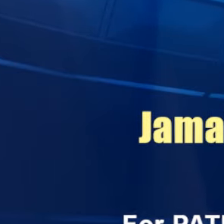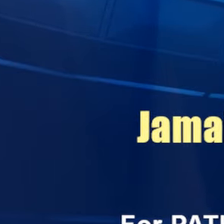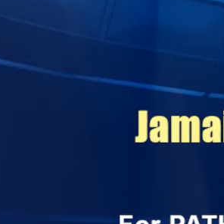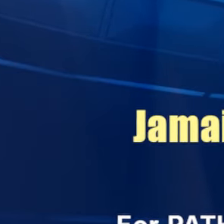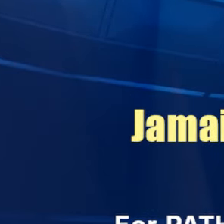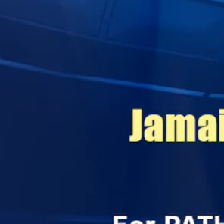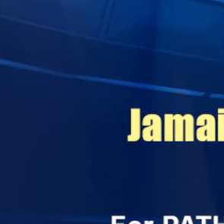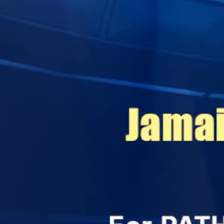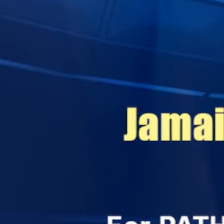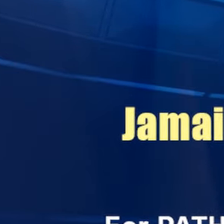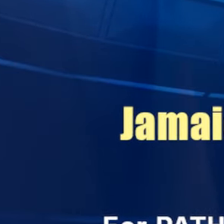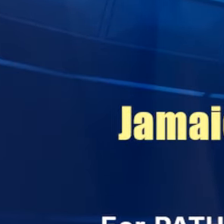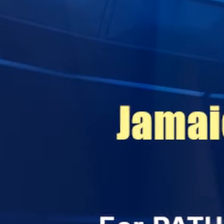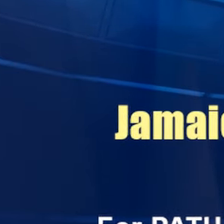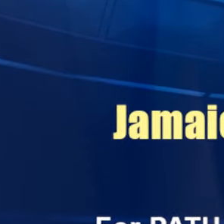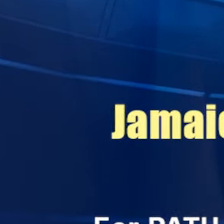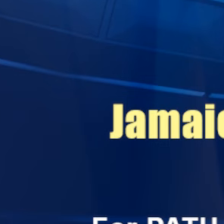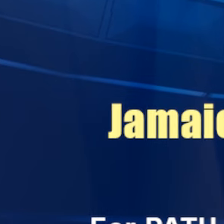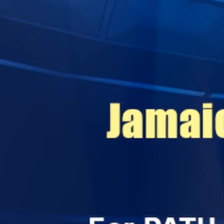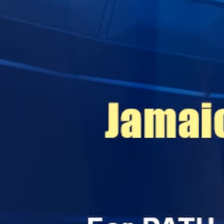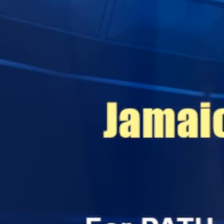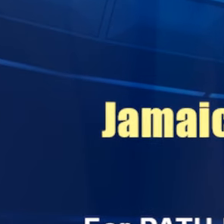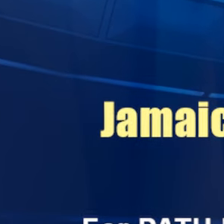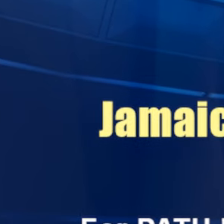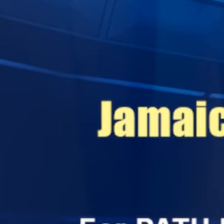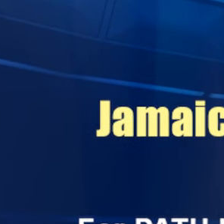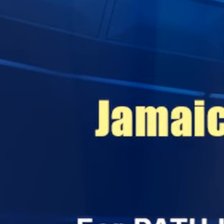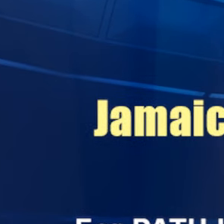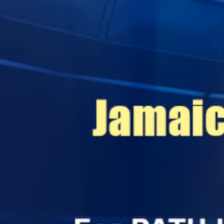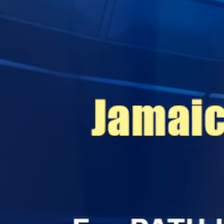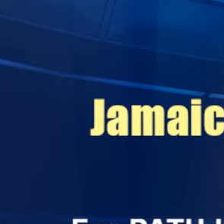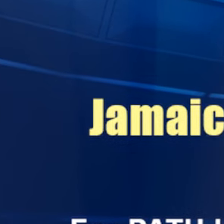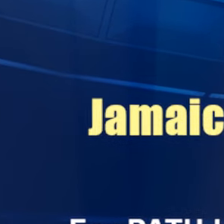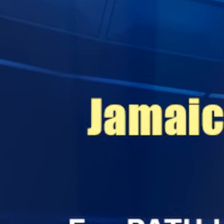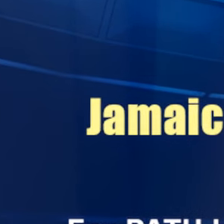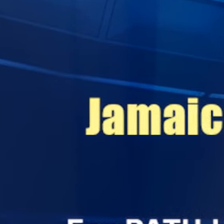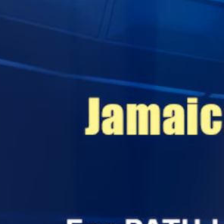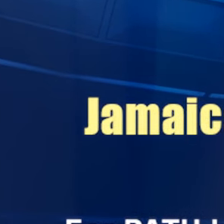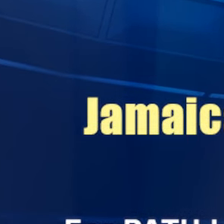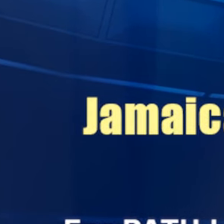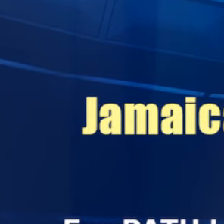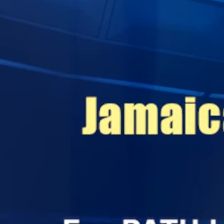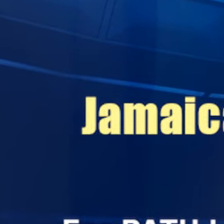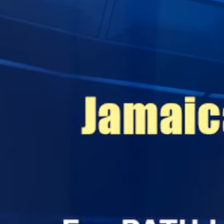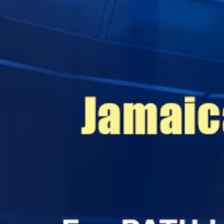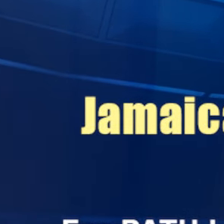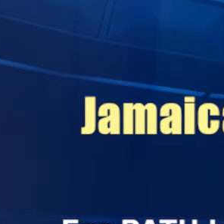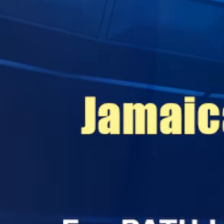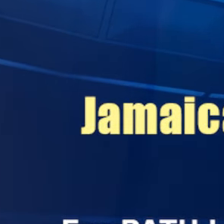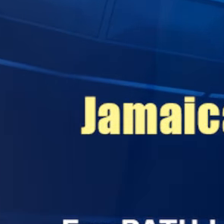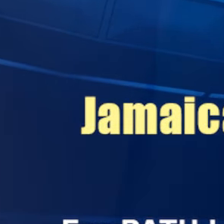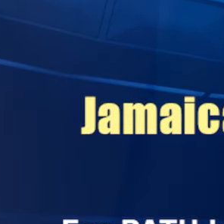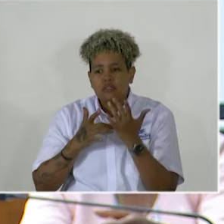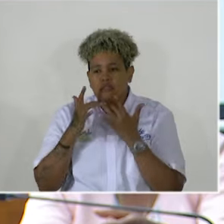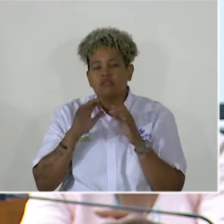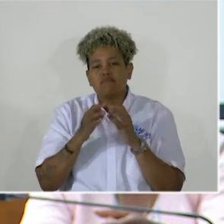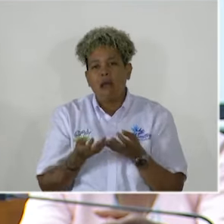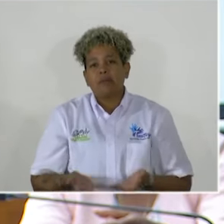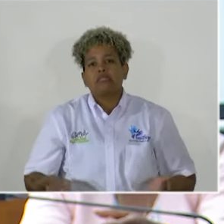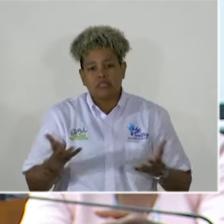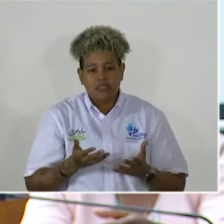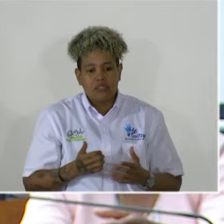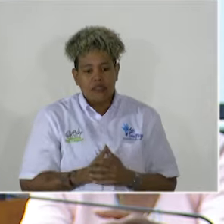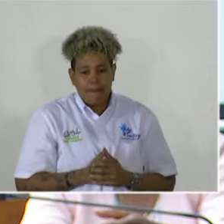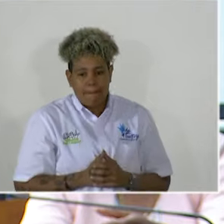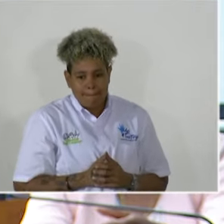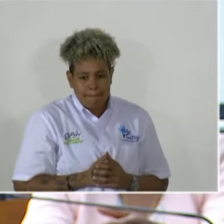budget presentation. He says the idea behind the program is to give children a financial head start to approach adulthood. The Hope